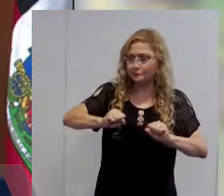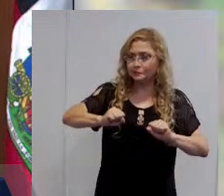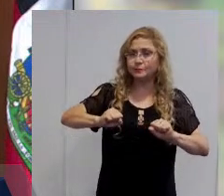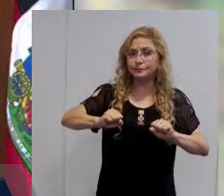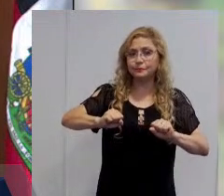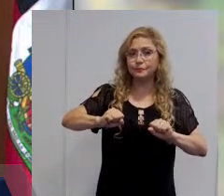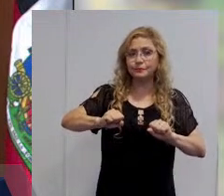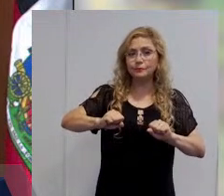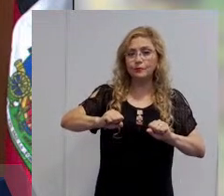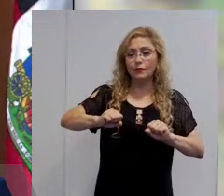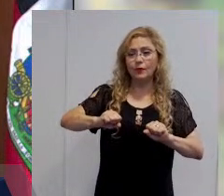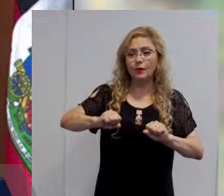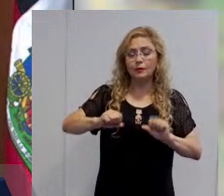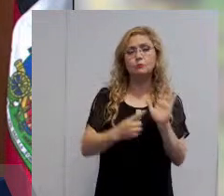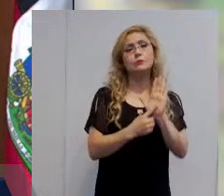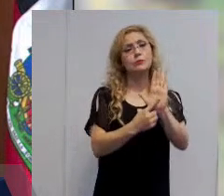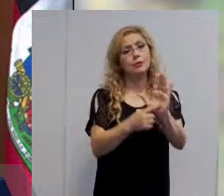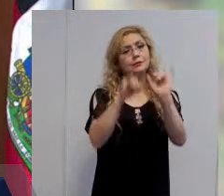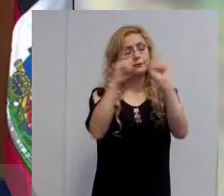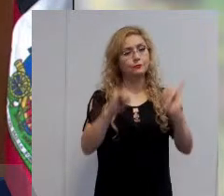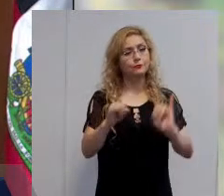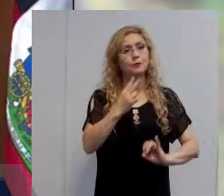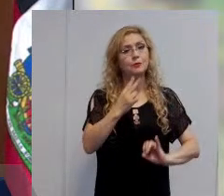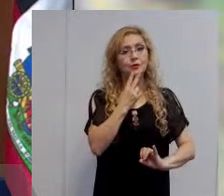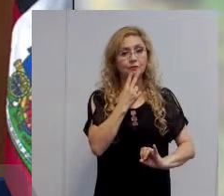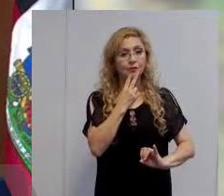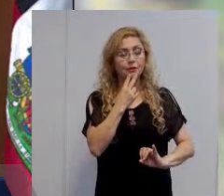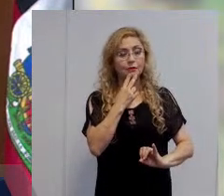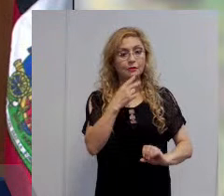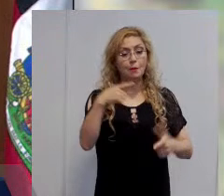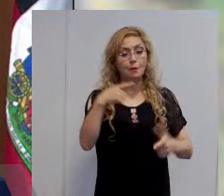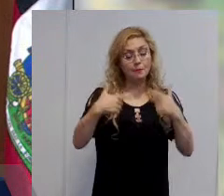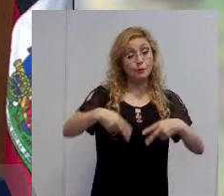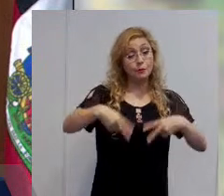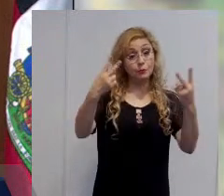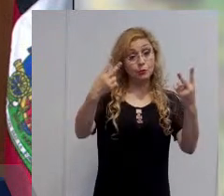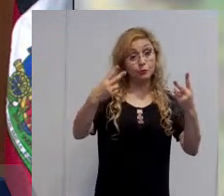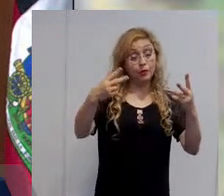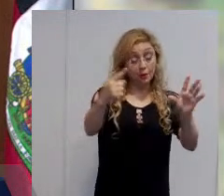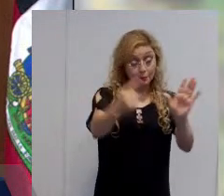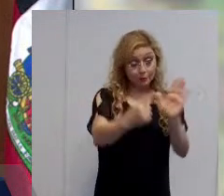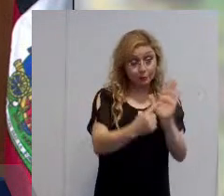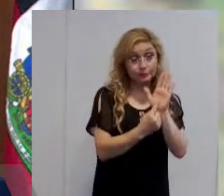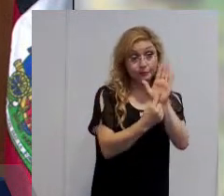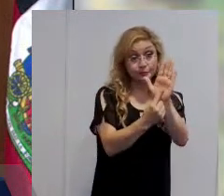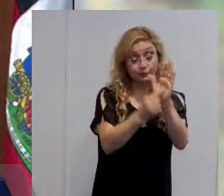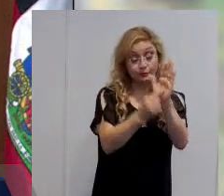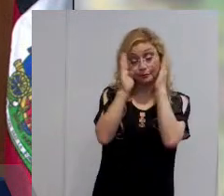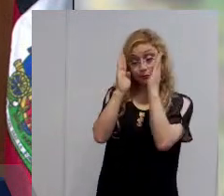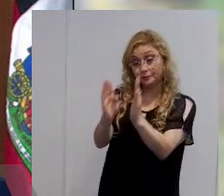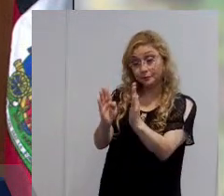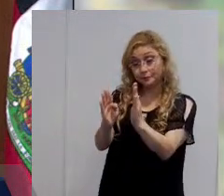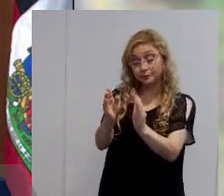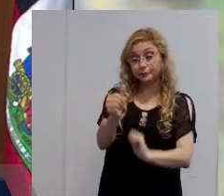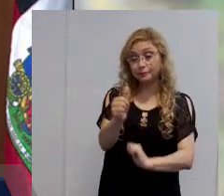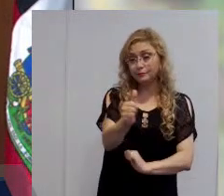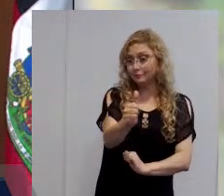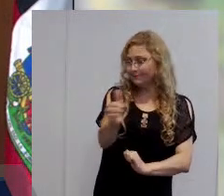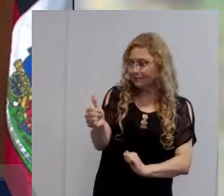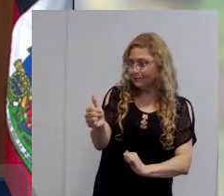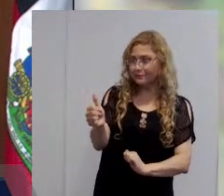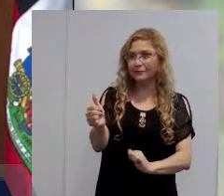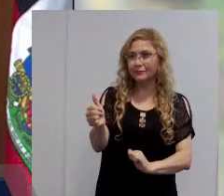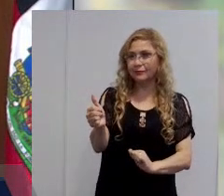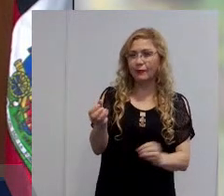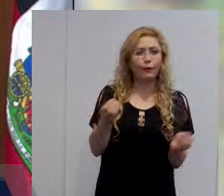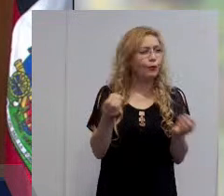these commitments within the ministry dictate what we do. And this policy is also aimed at all of that.